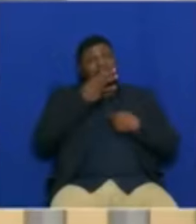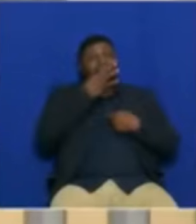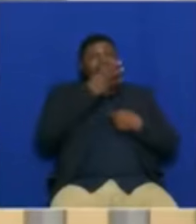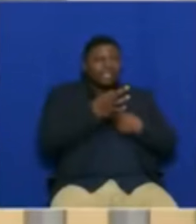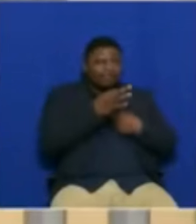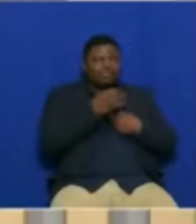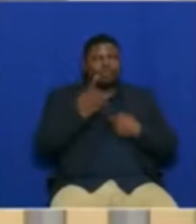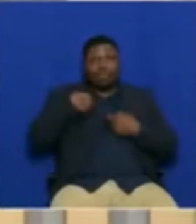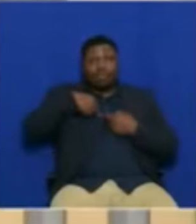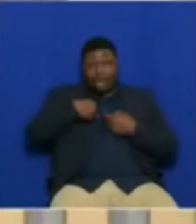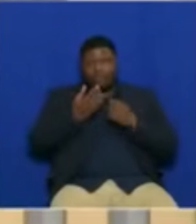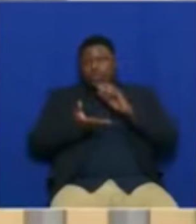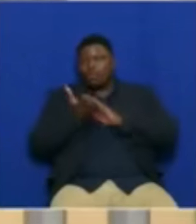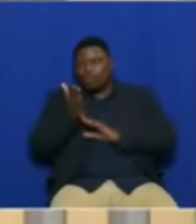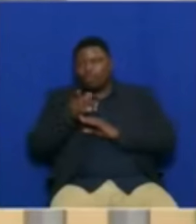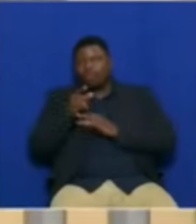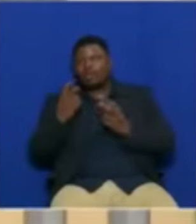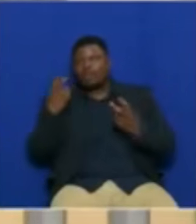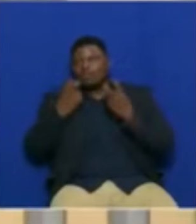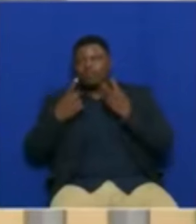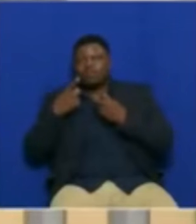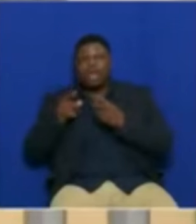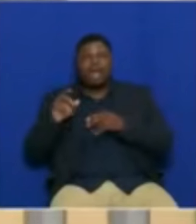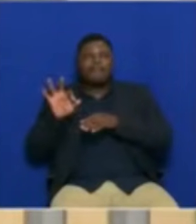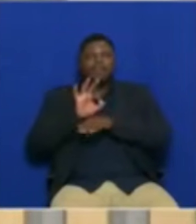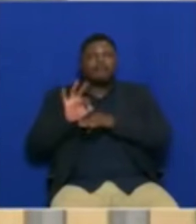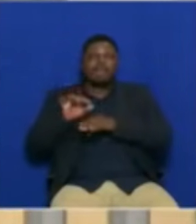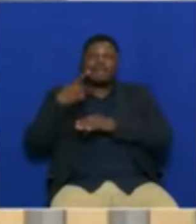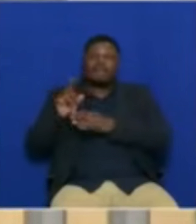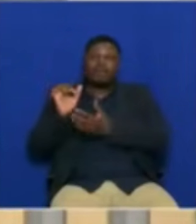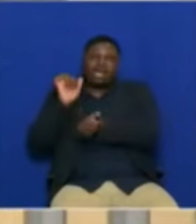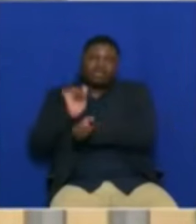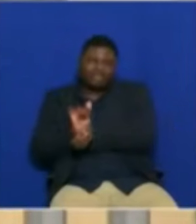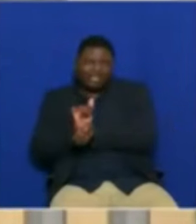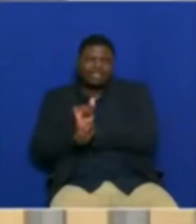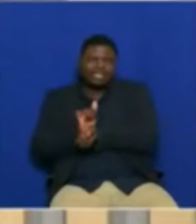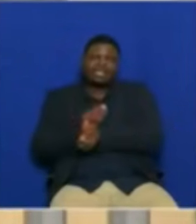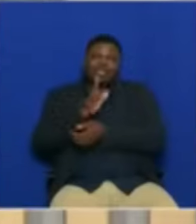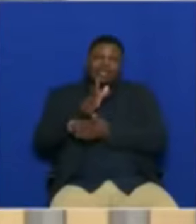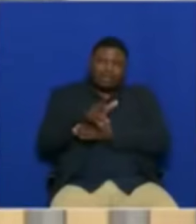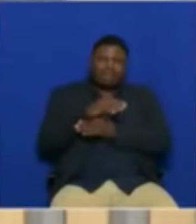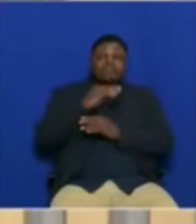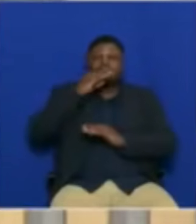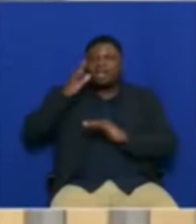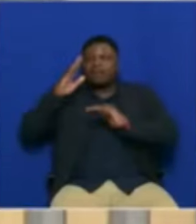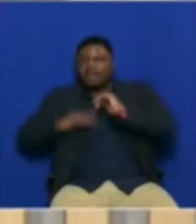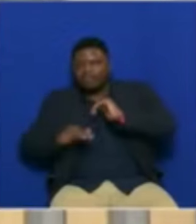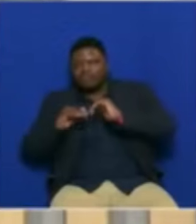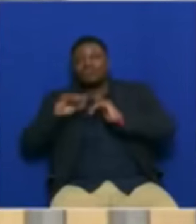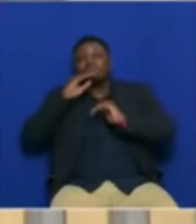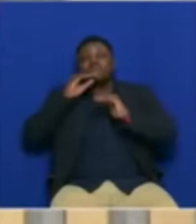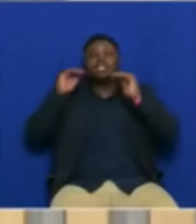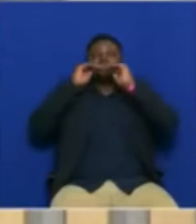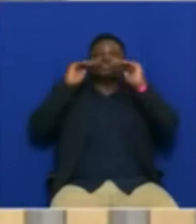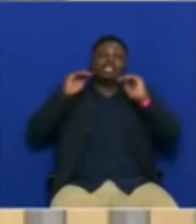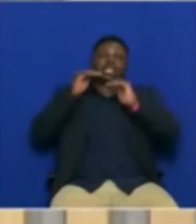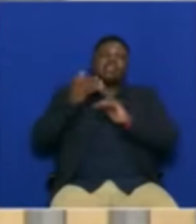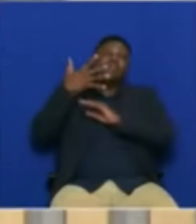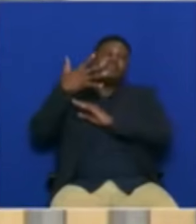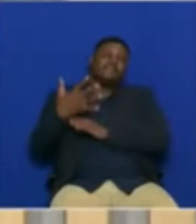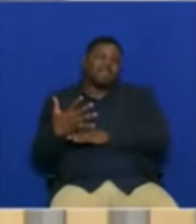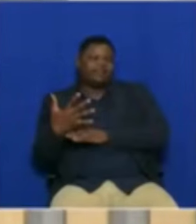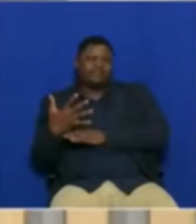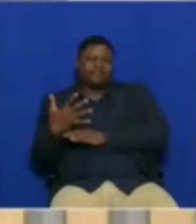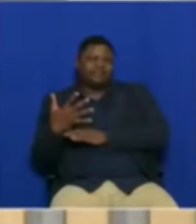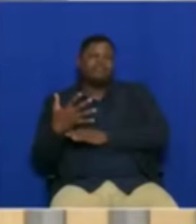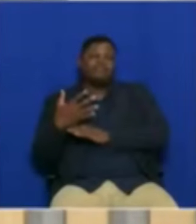takedown. What is the offense? It's a Schedule 5 offense, and we proceed. So, like, for example,